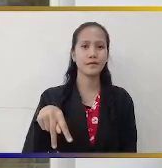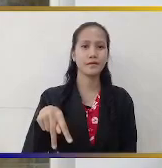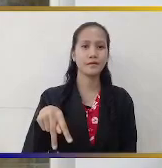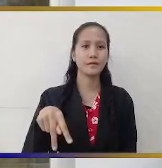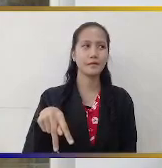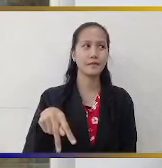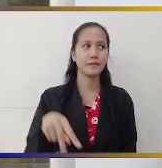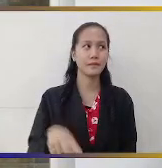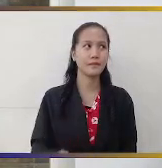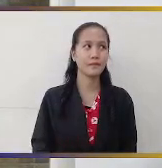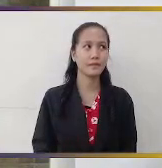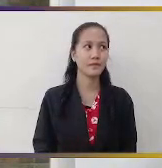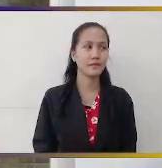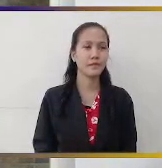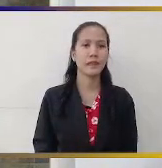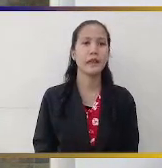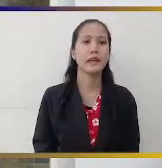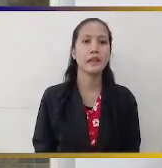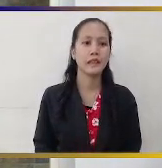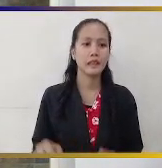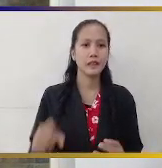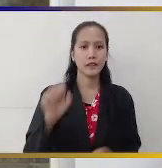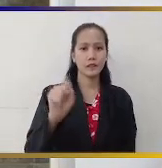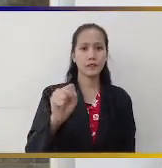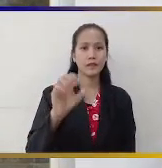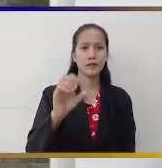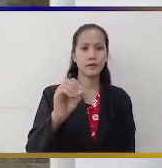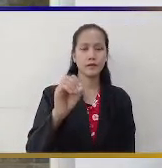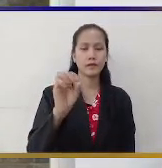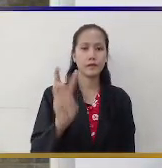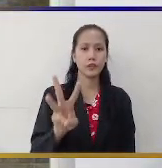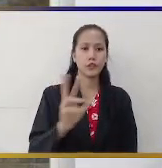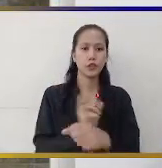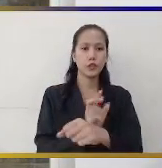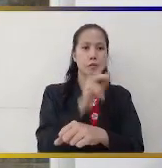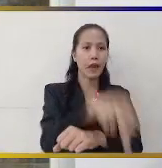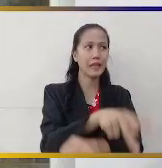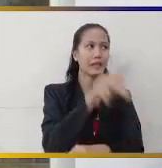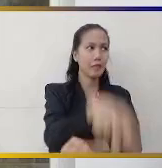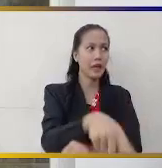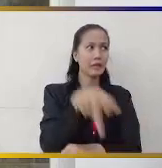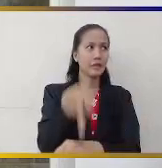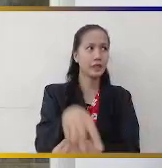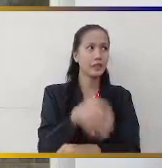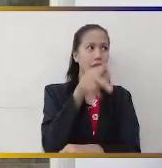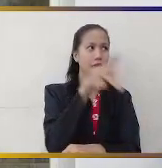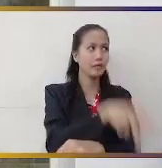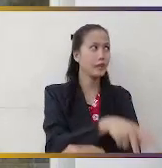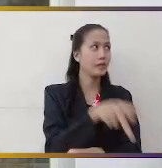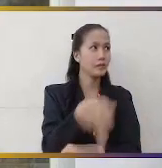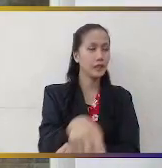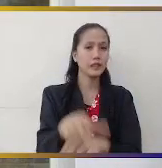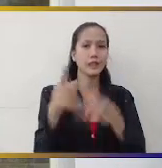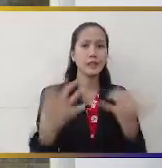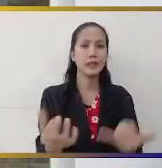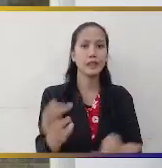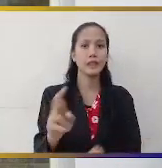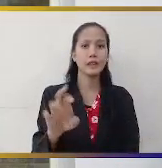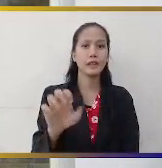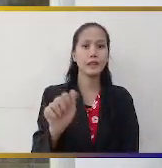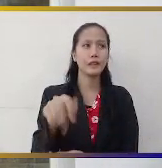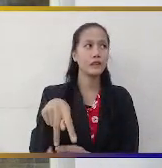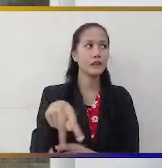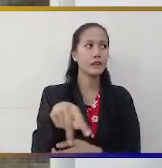launen, that's it. Launen, purpose, amen? God created everything, first the purpose to be saved,